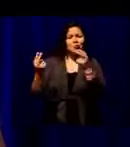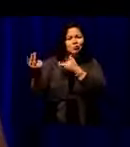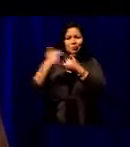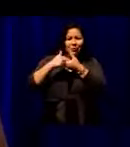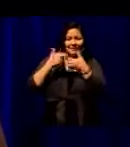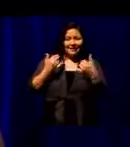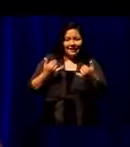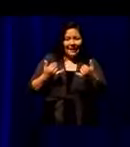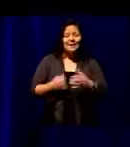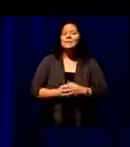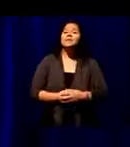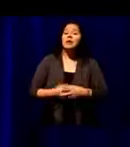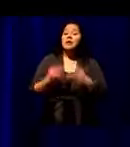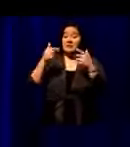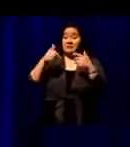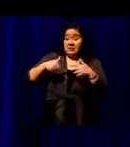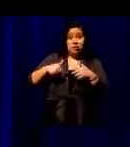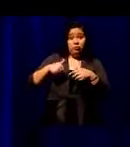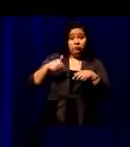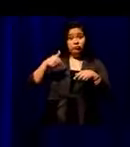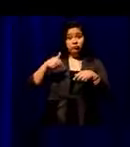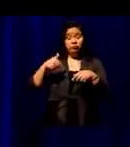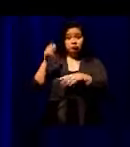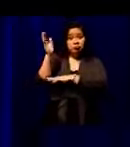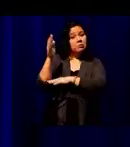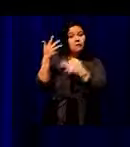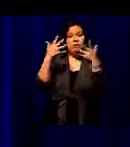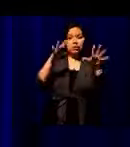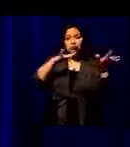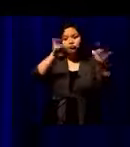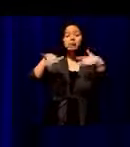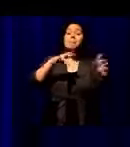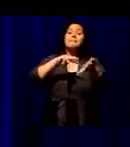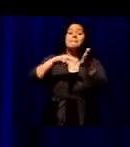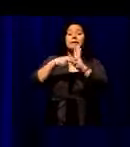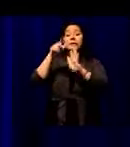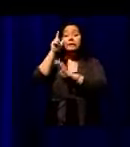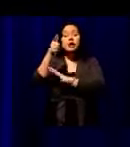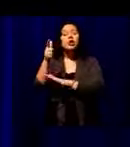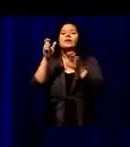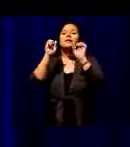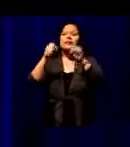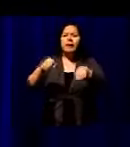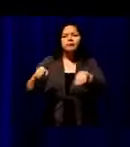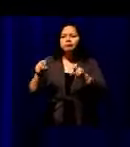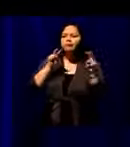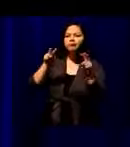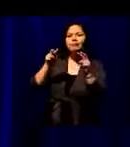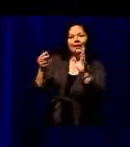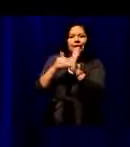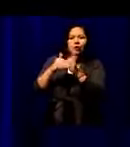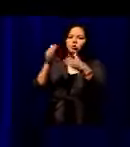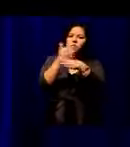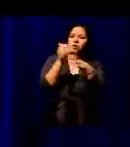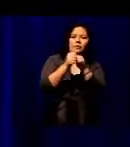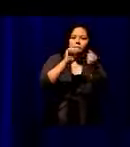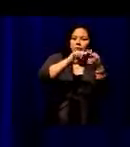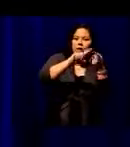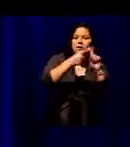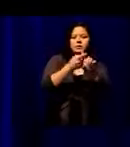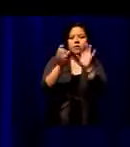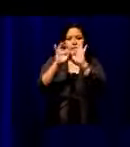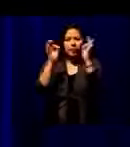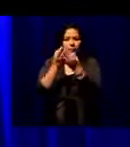tonight. We've recorded this, so it will be available to share with friends and family.